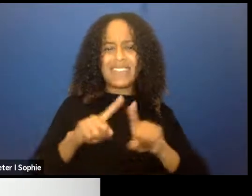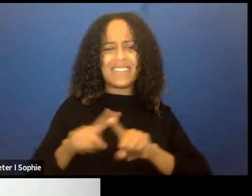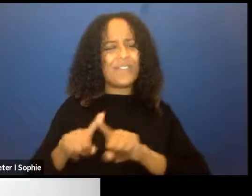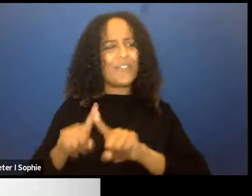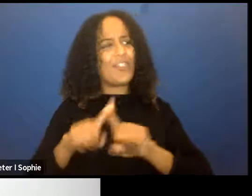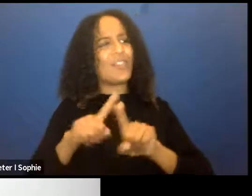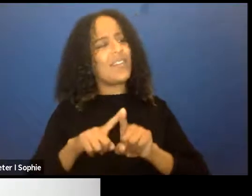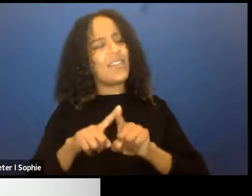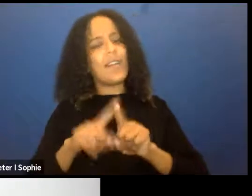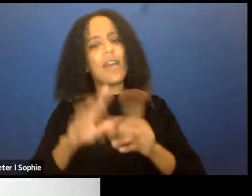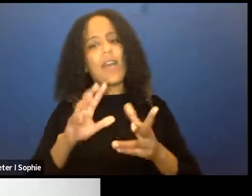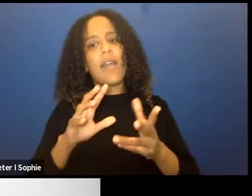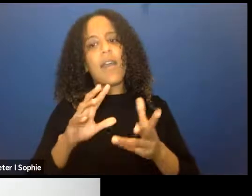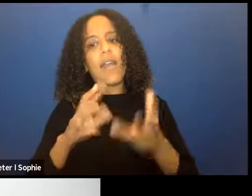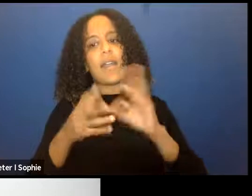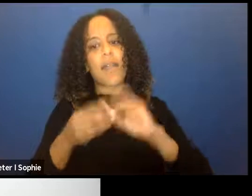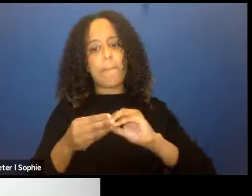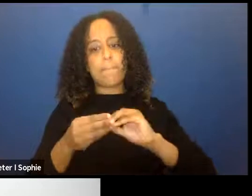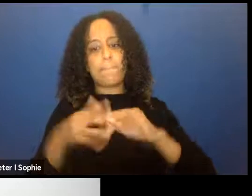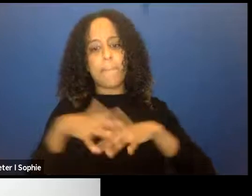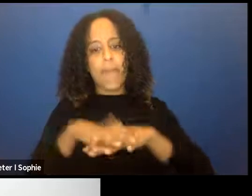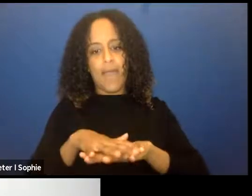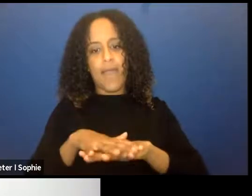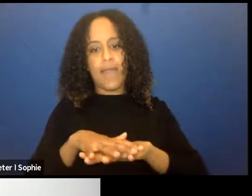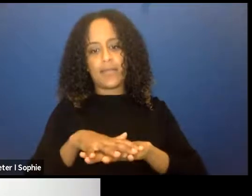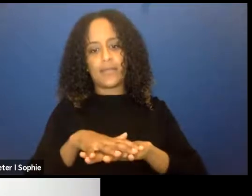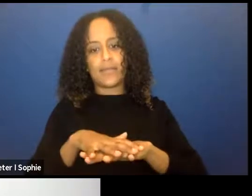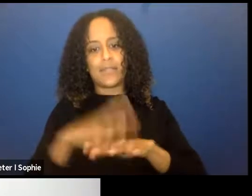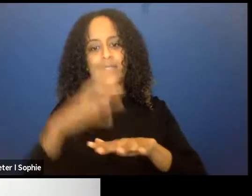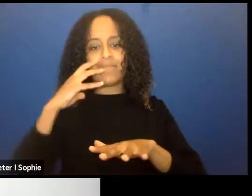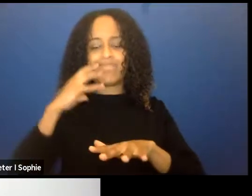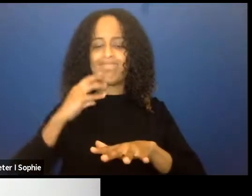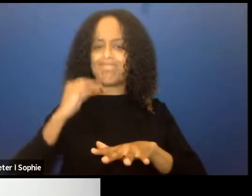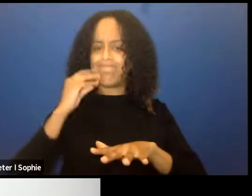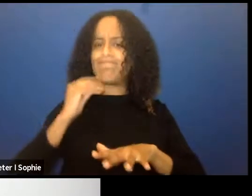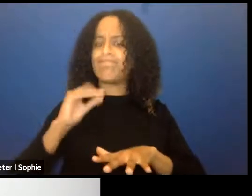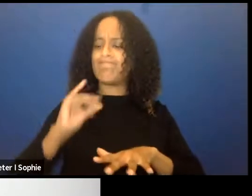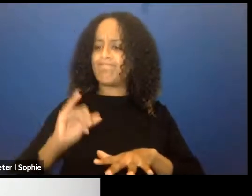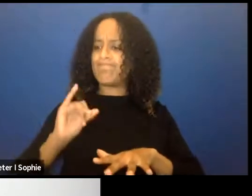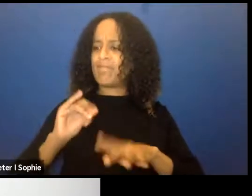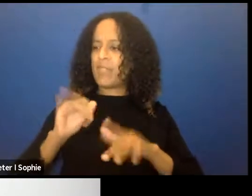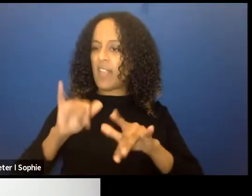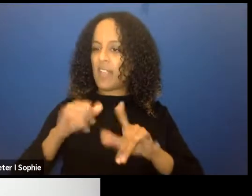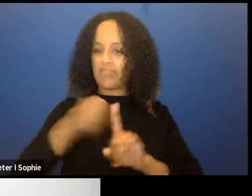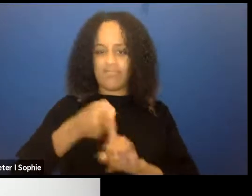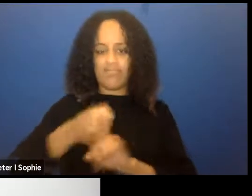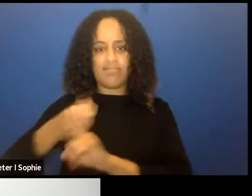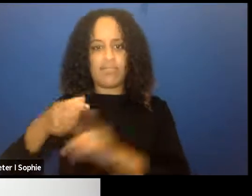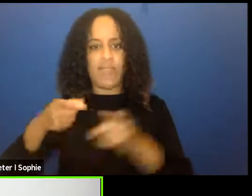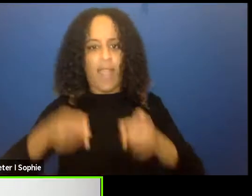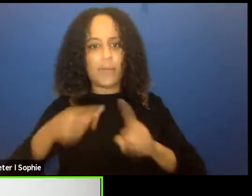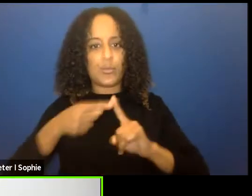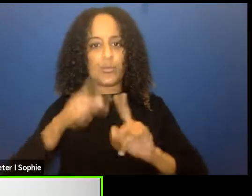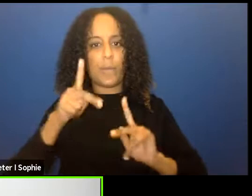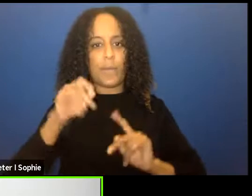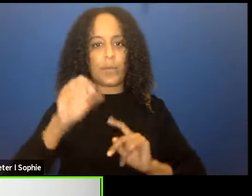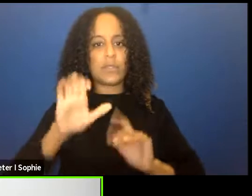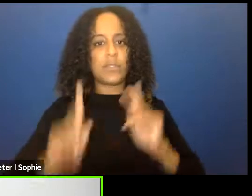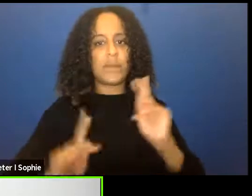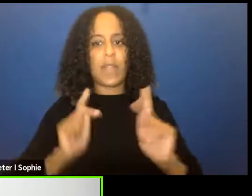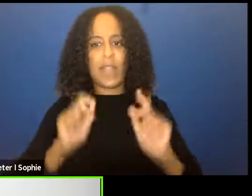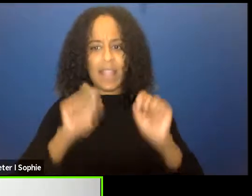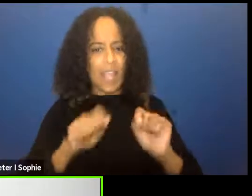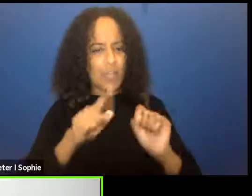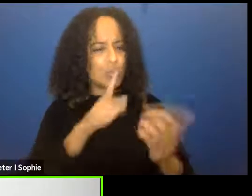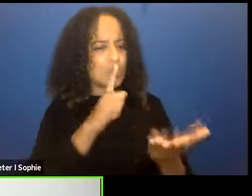this combined experience that's really kind of happening to people of color. Yeah. Can you talk